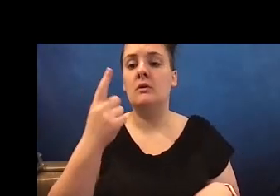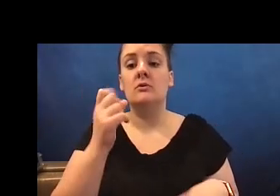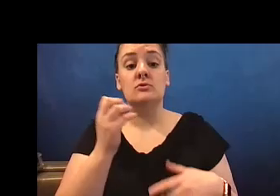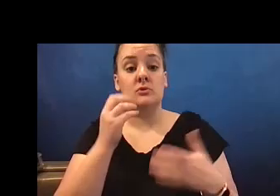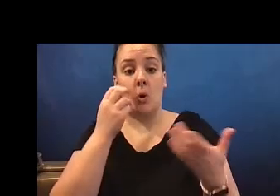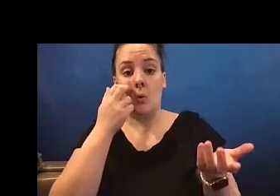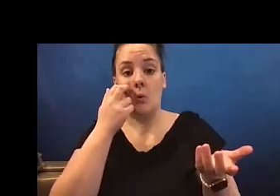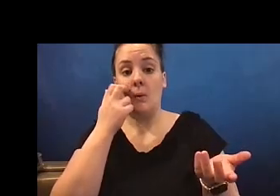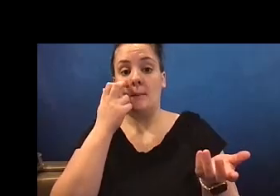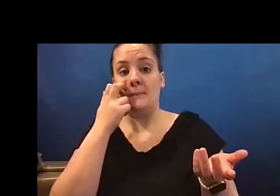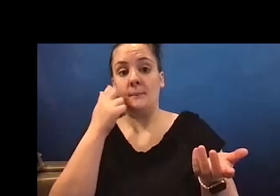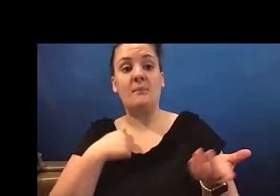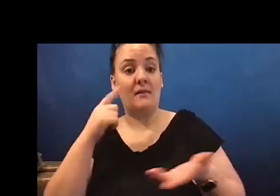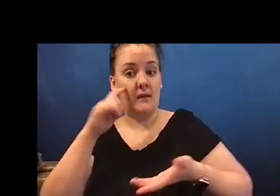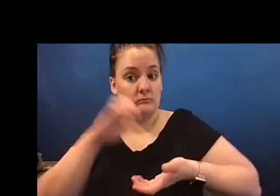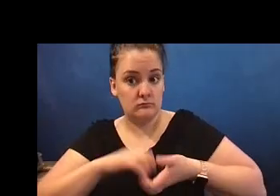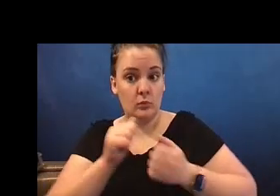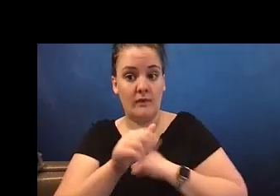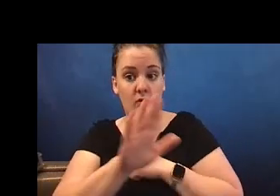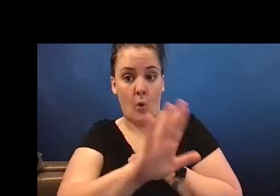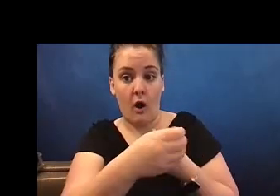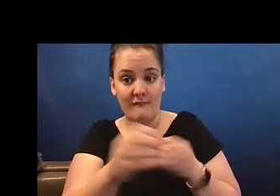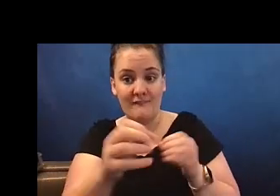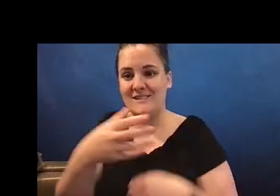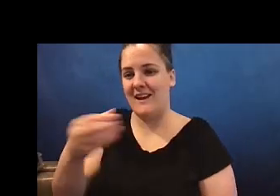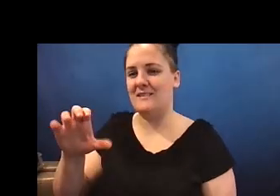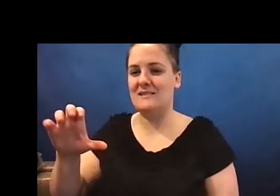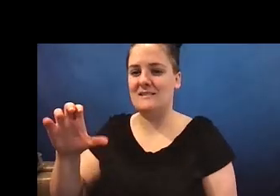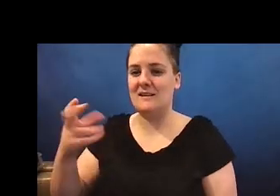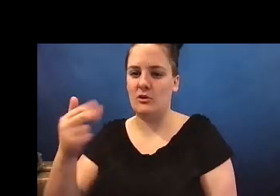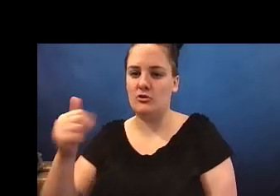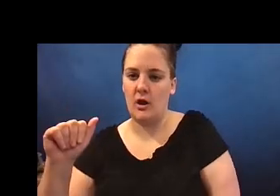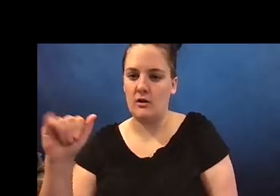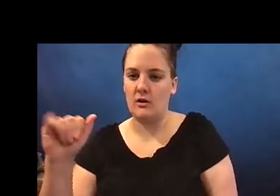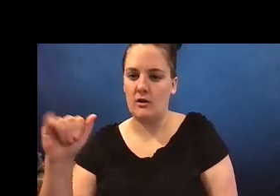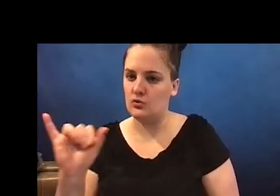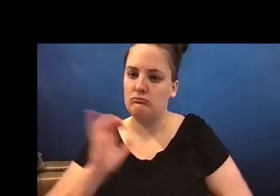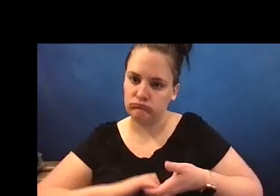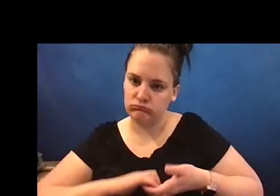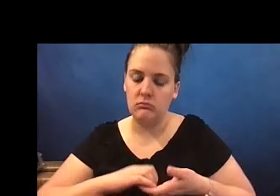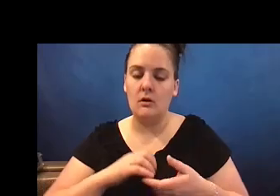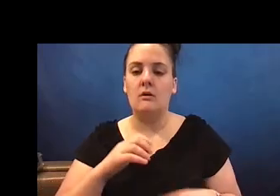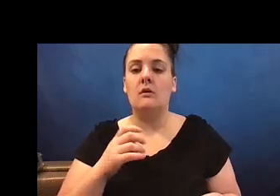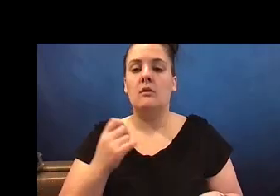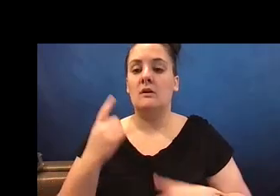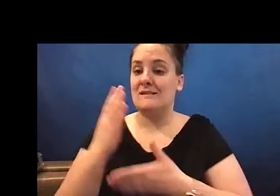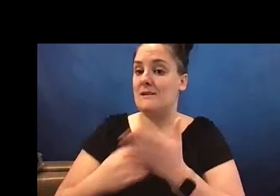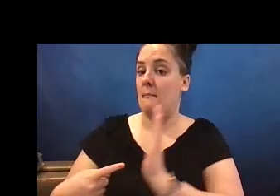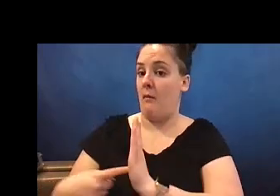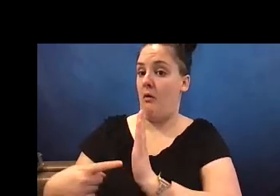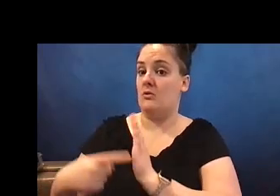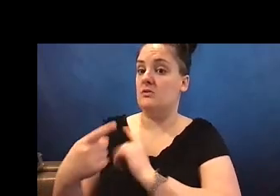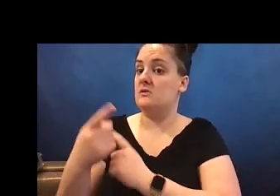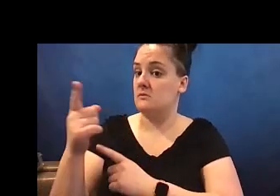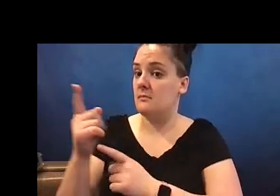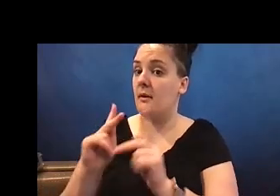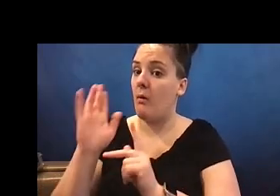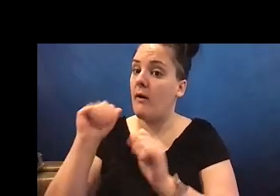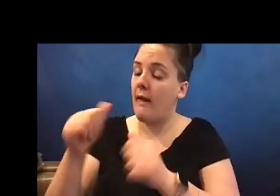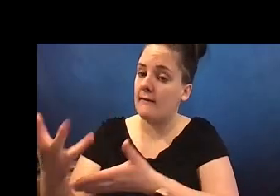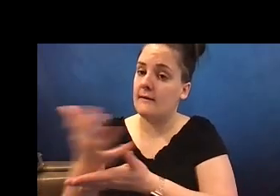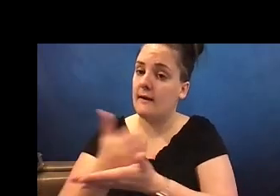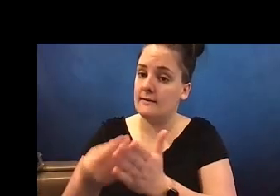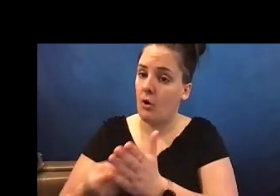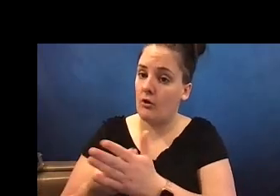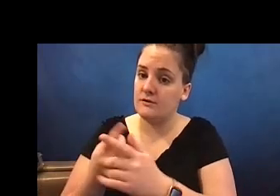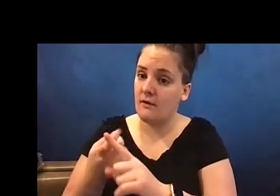your office and CHA, there are models that people will gain dollars from. It won't be enough, to Rob's point,